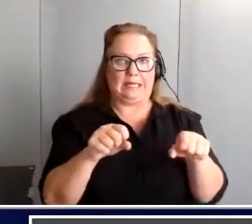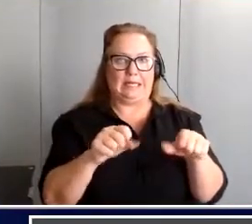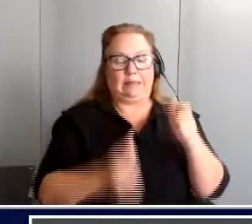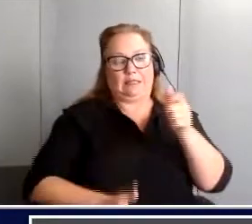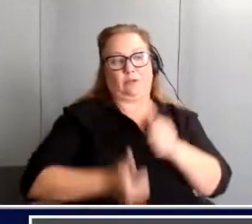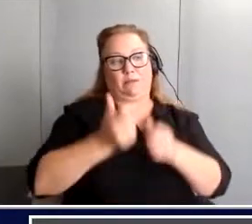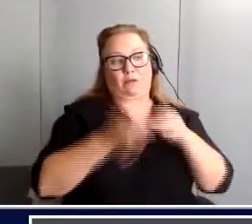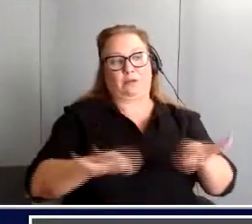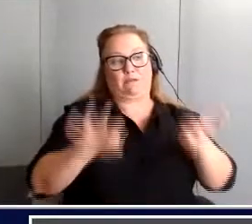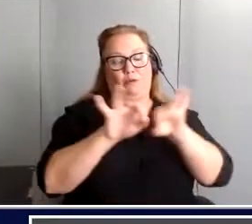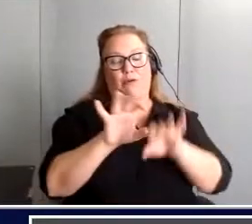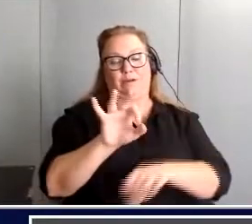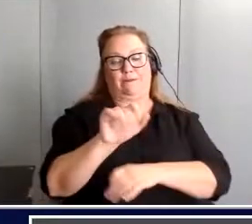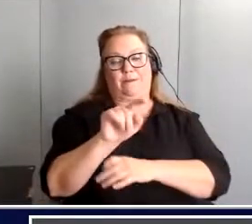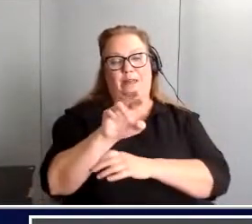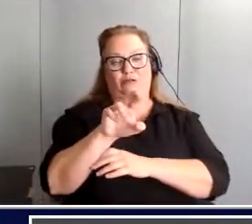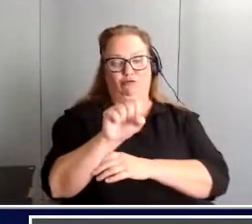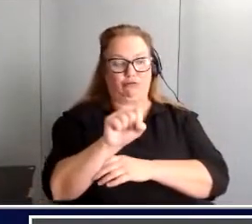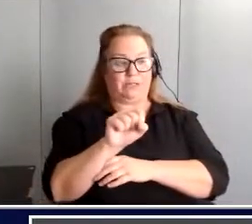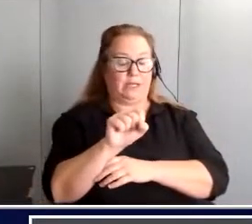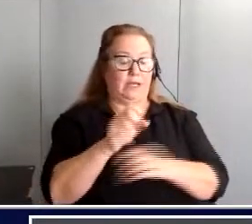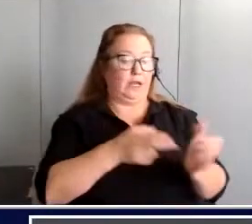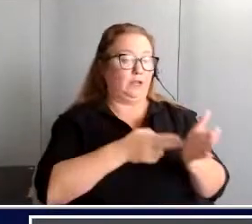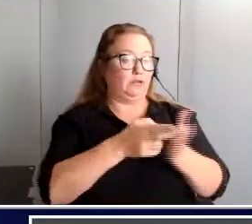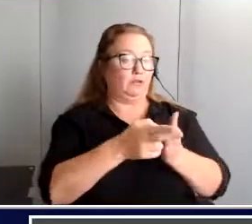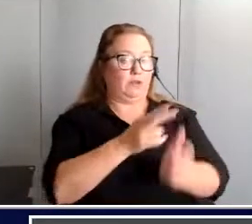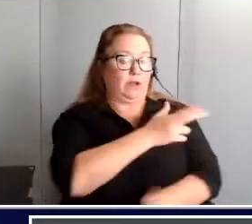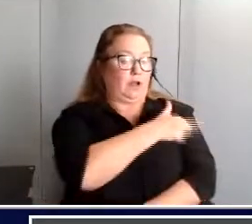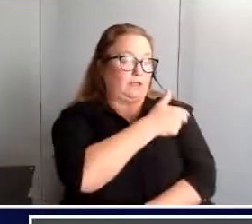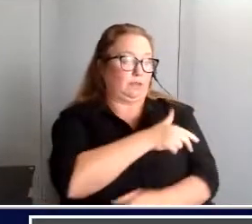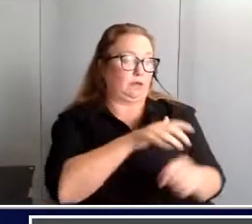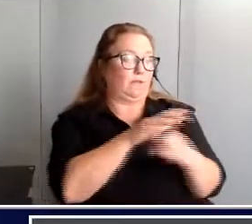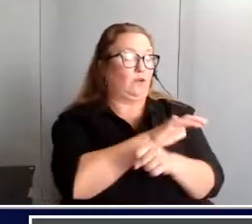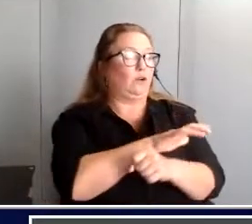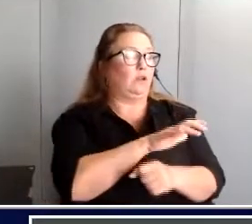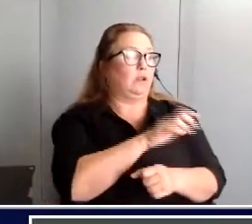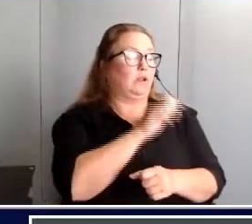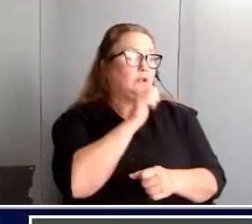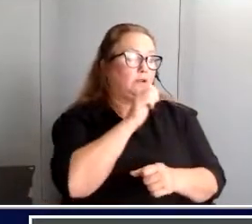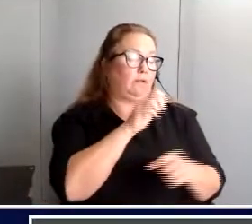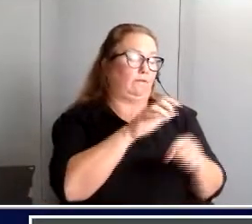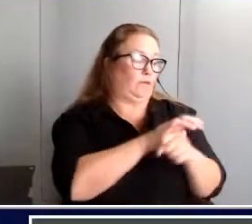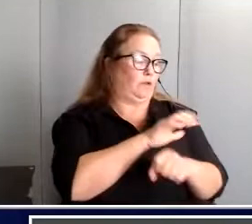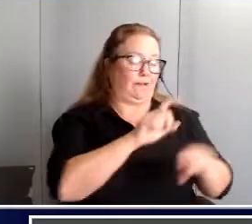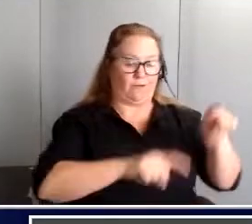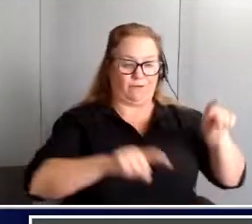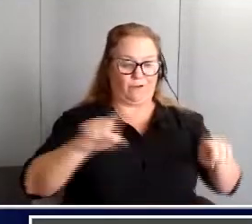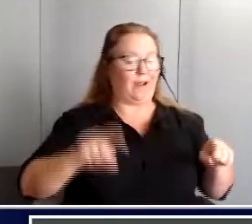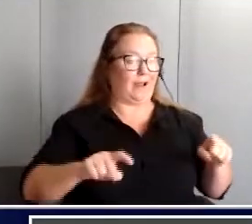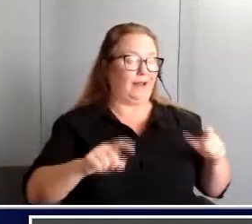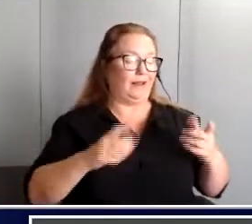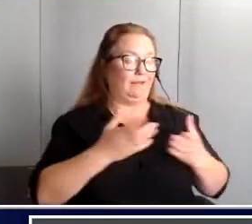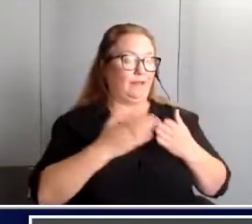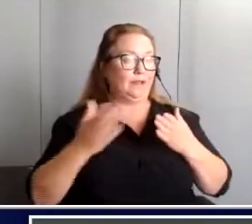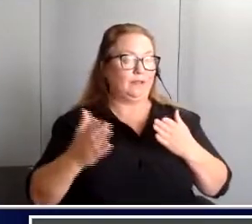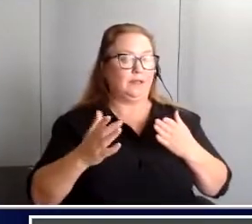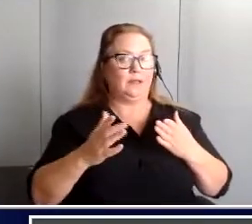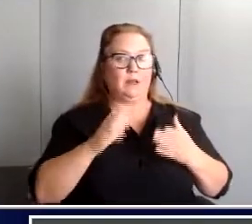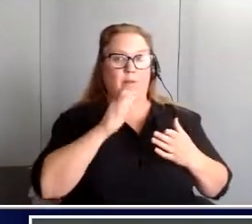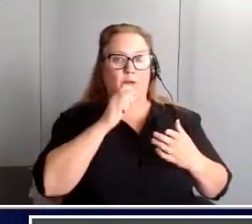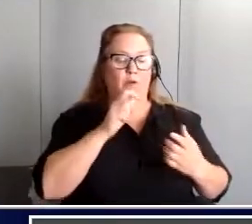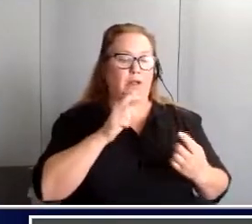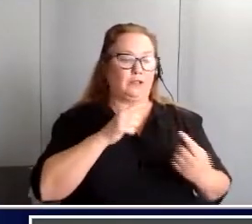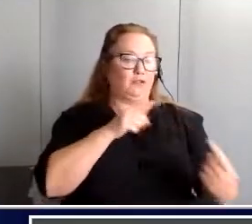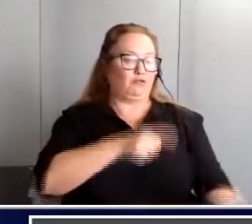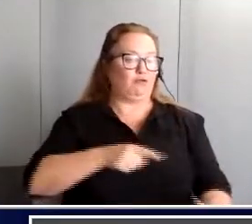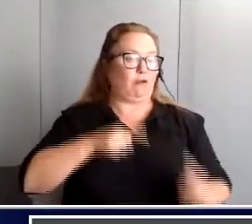features now. And the truth is that hospitals are full, but they're not just full of COVID patients, they're full of a lot of things. But we're not wrestling with capacity like we did